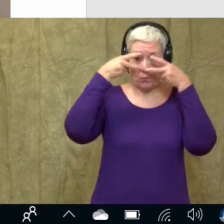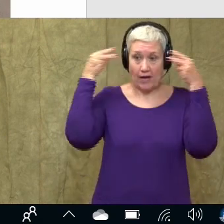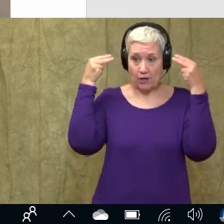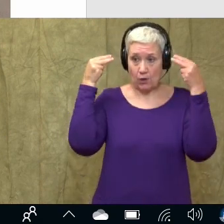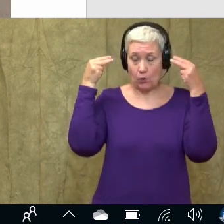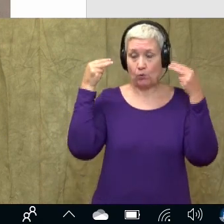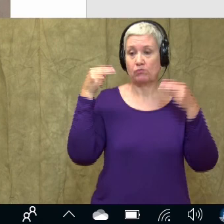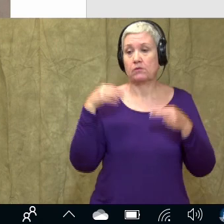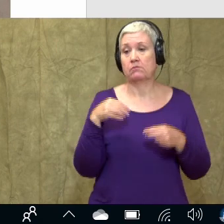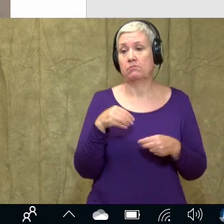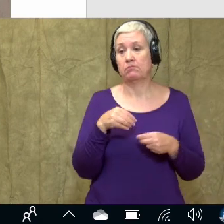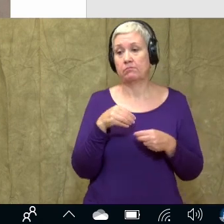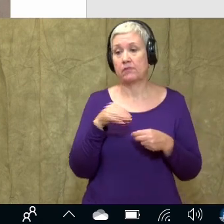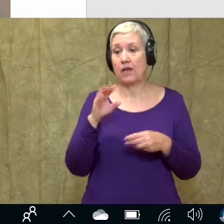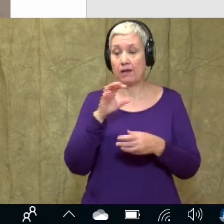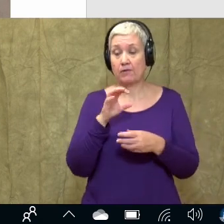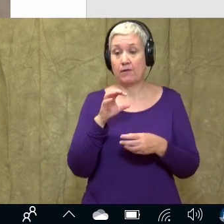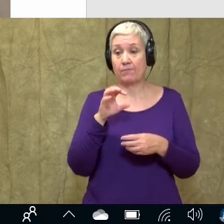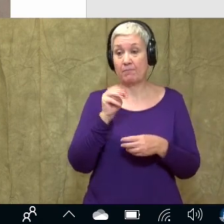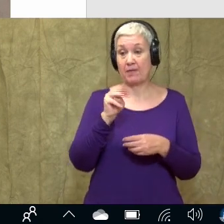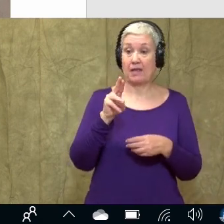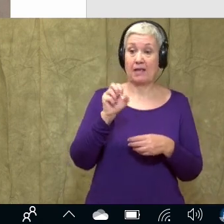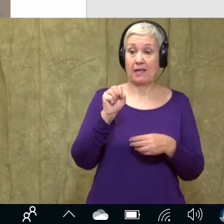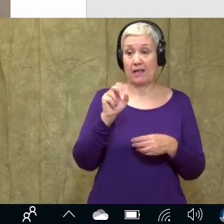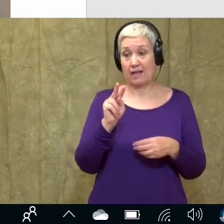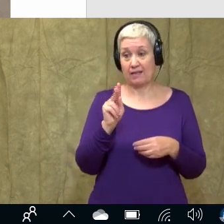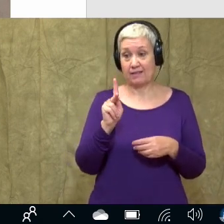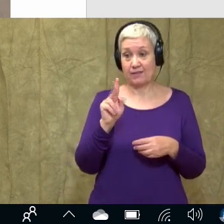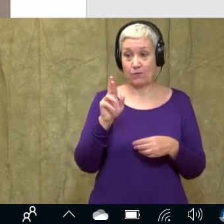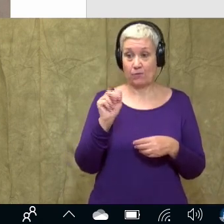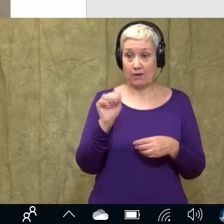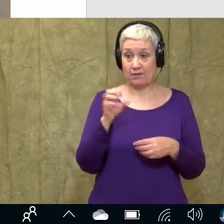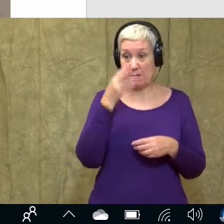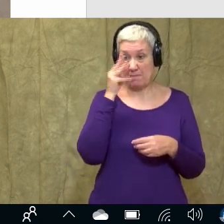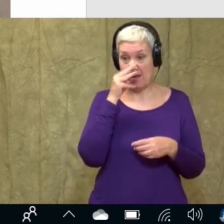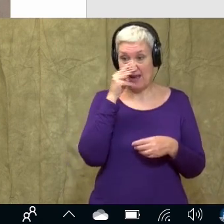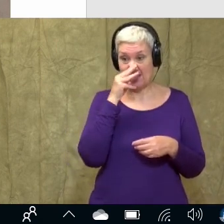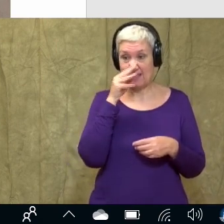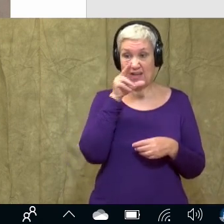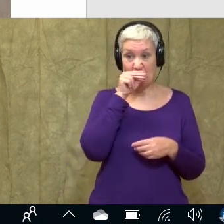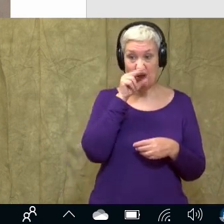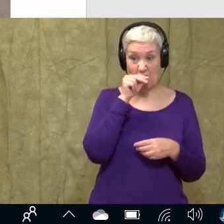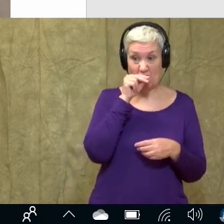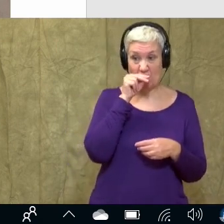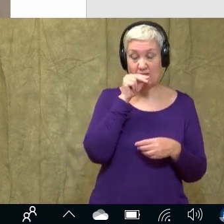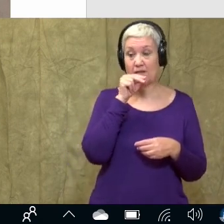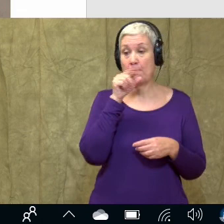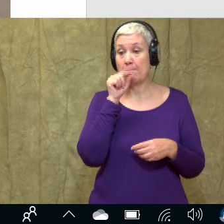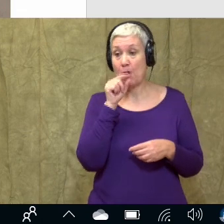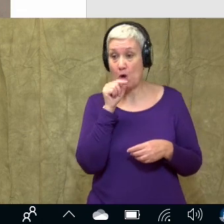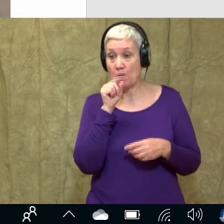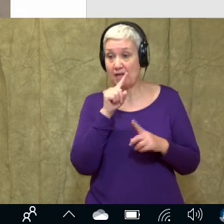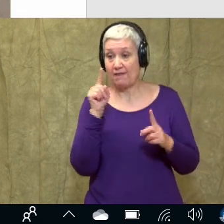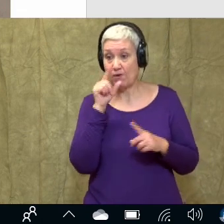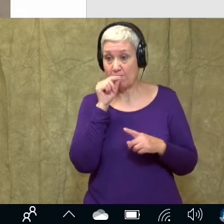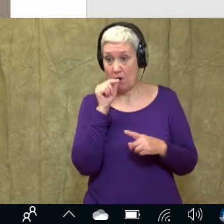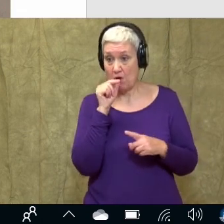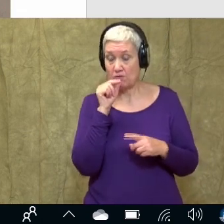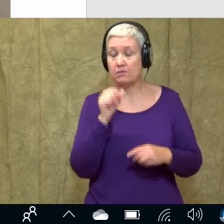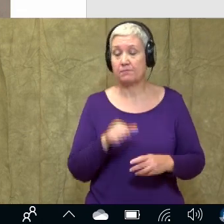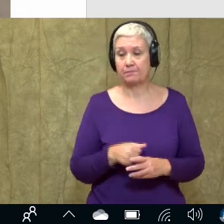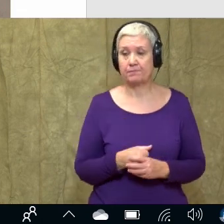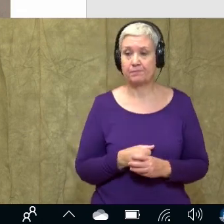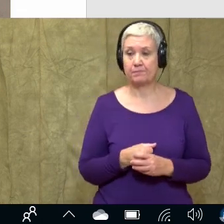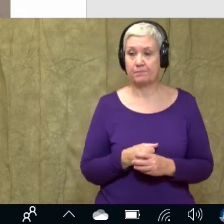rats, rabbits, muskrats, possum, mice, ducks, egrets, herons, and songbirds.